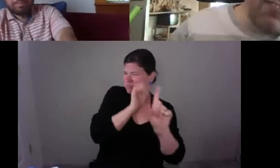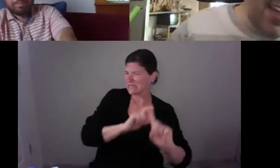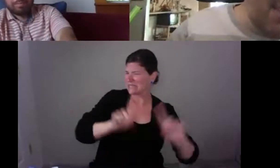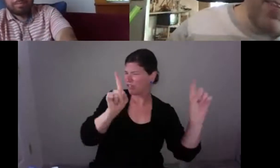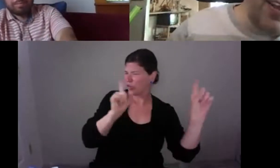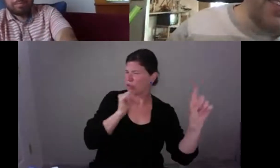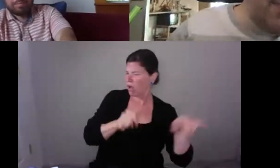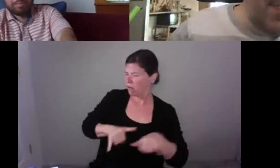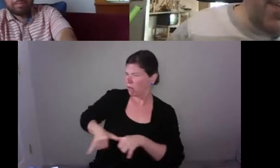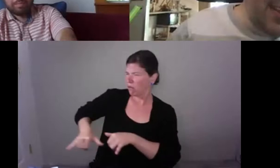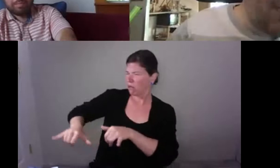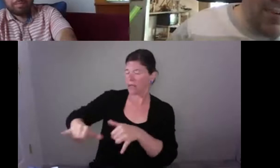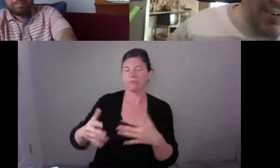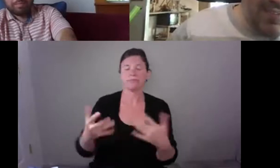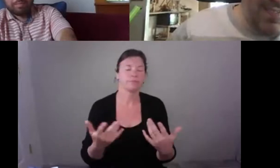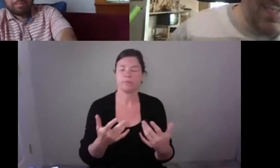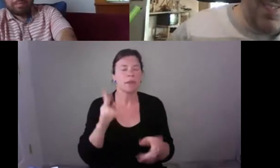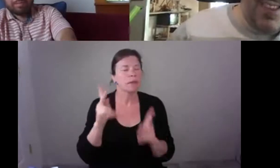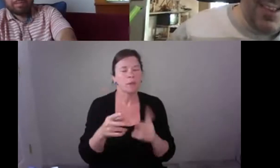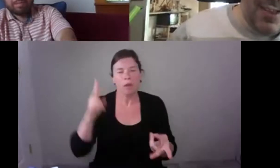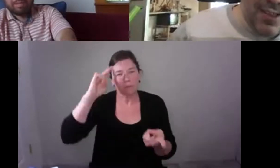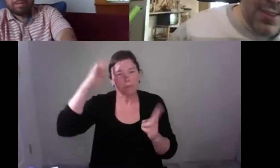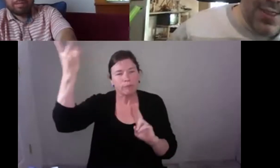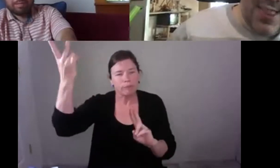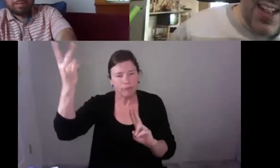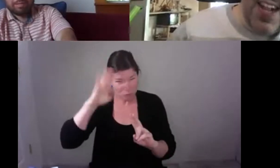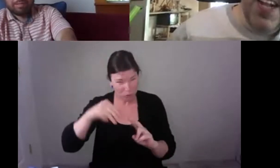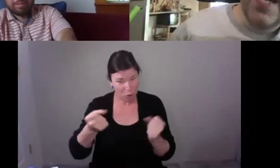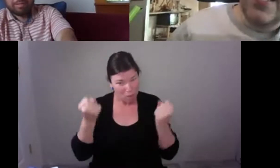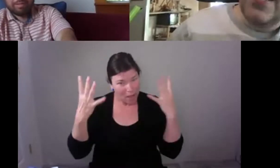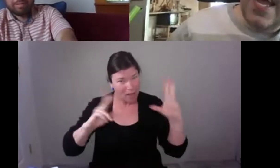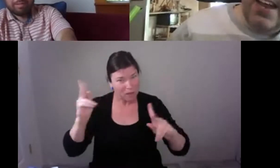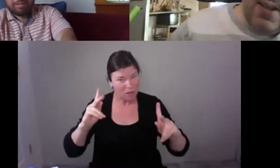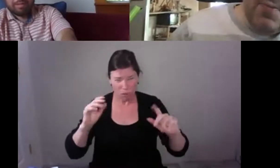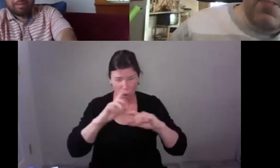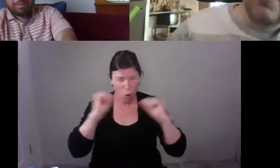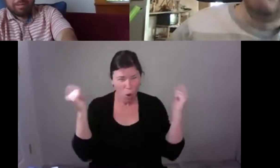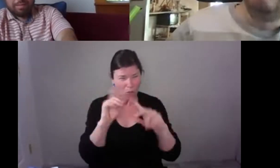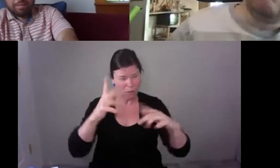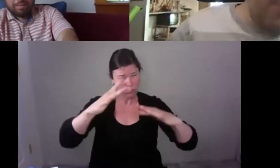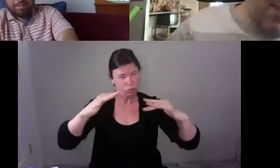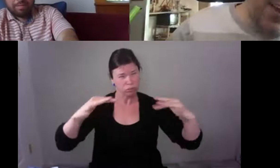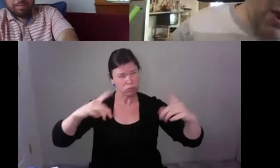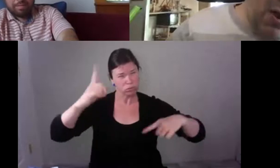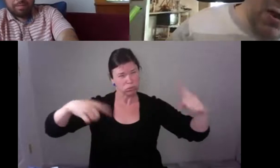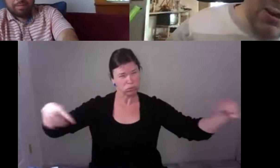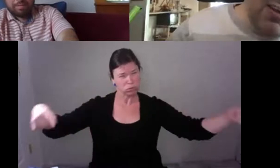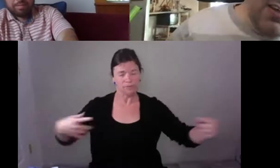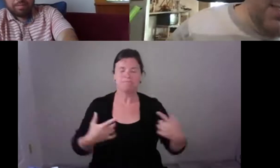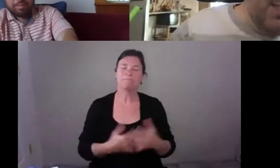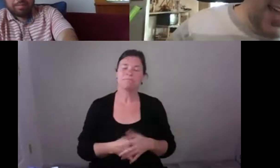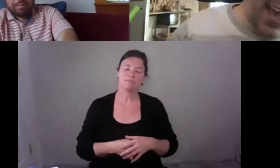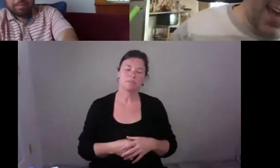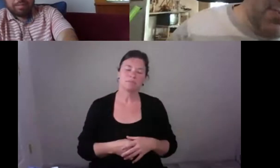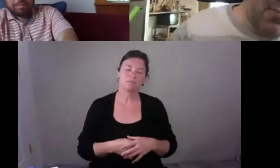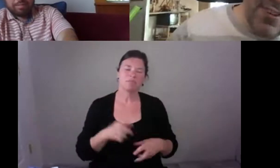was everybody's very different, Mhm. Yeah. and it was very hard